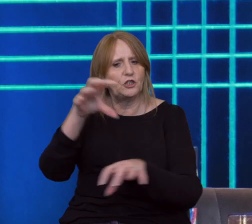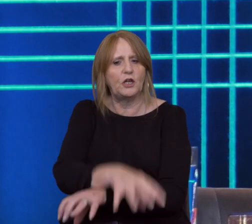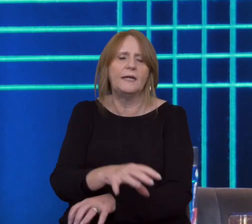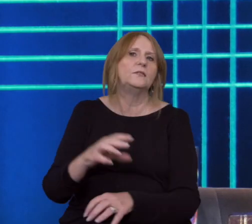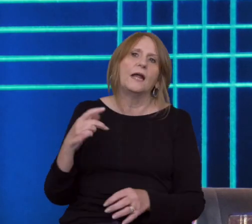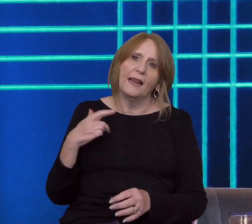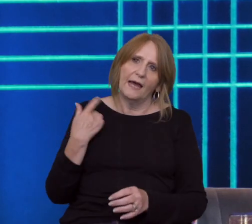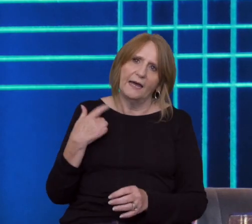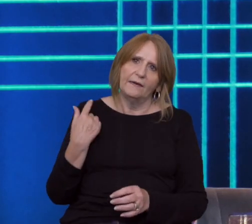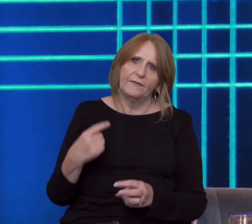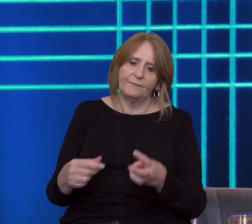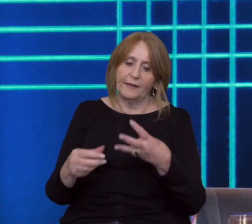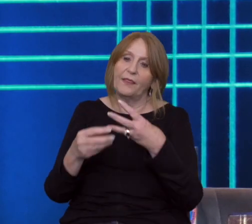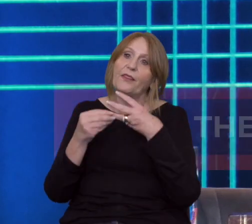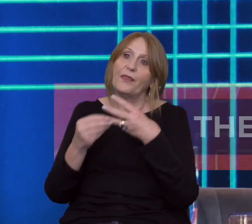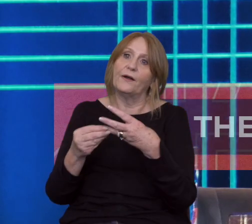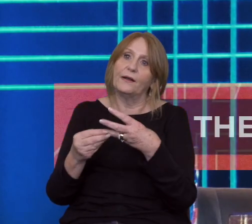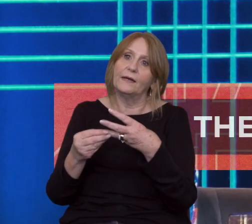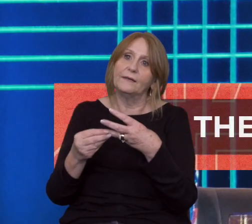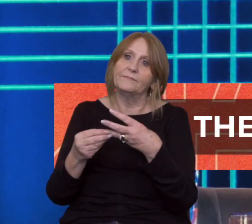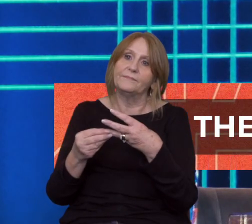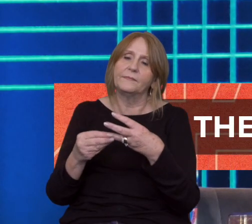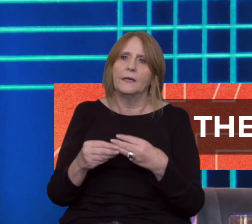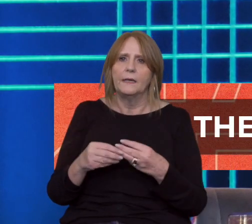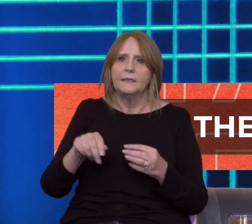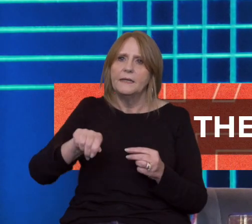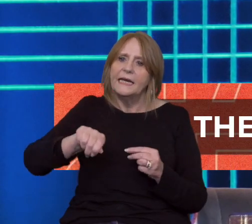thirdly, it's the key to the effective